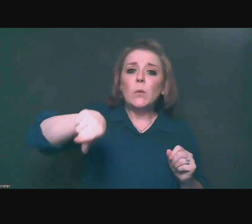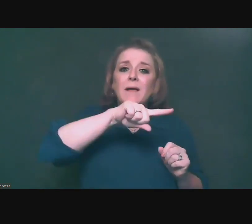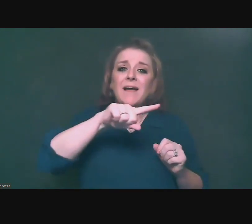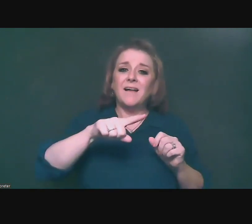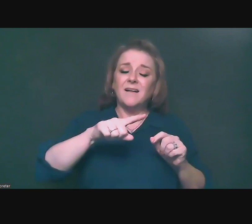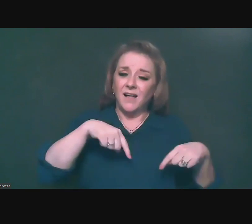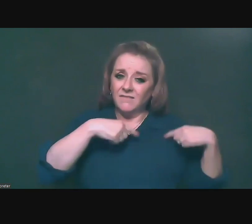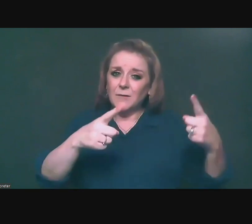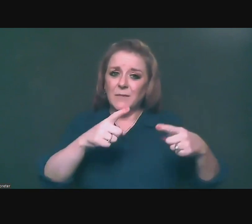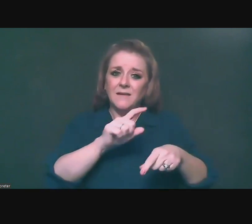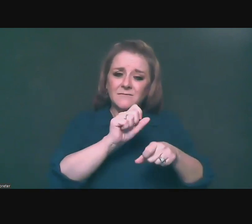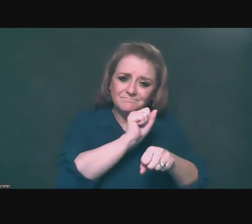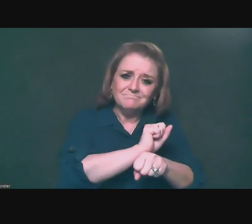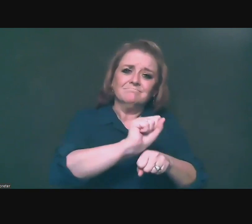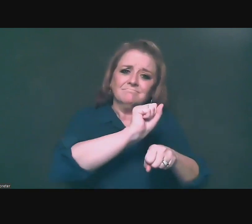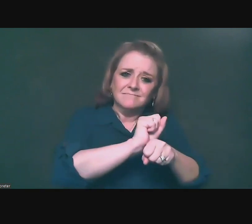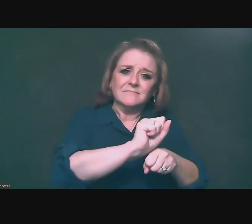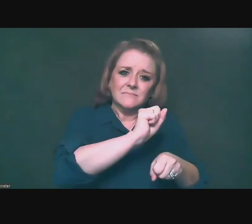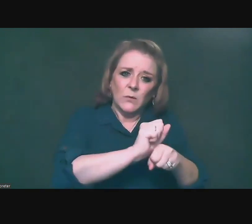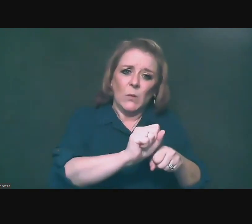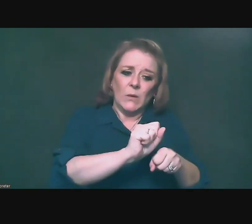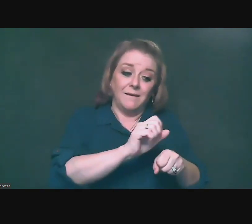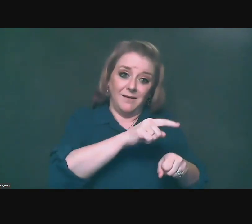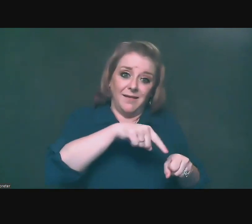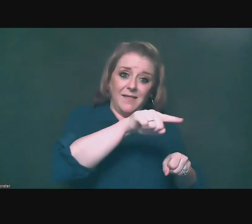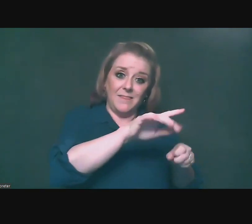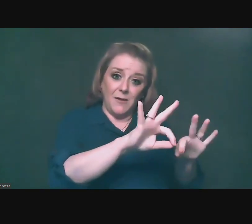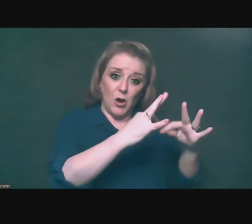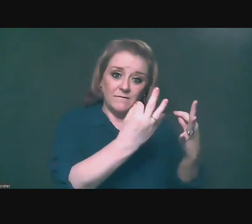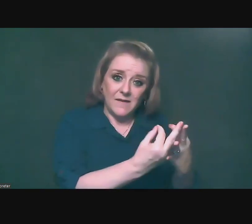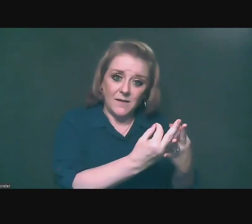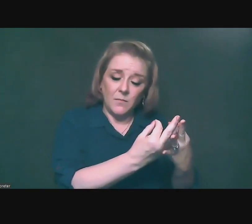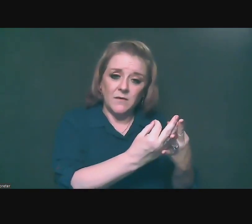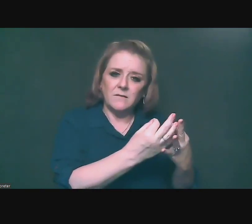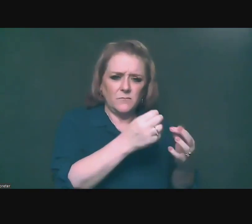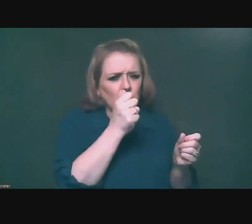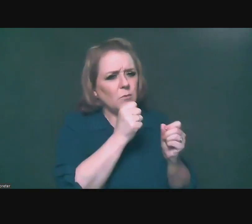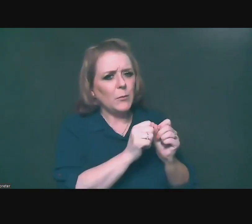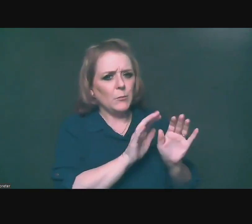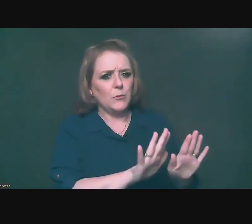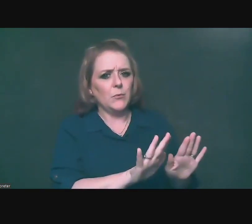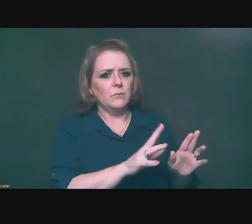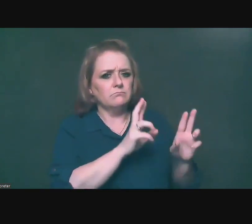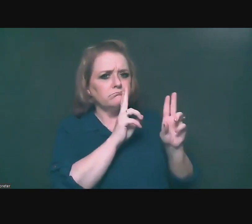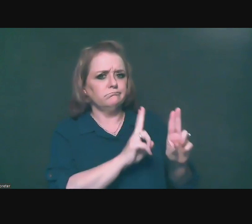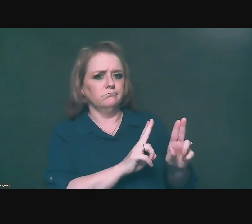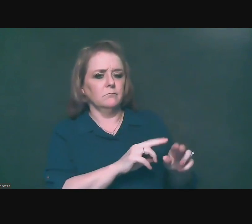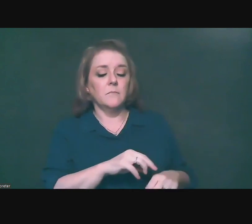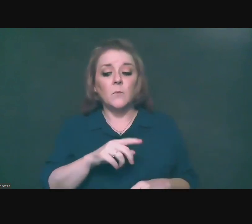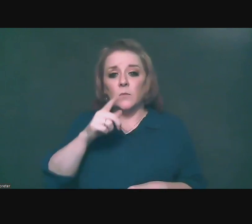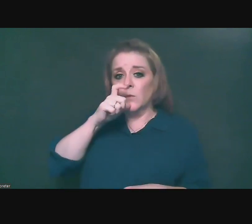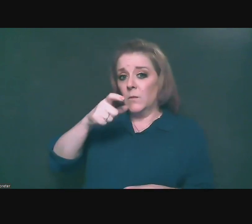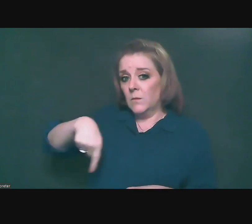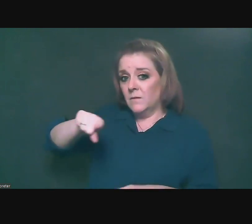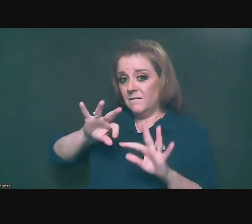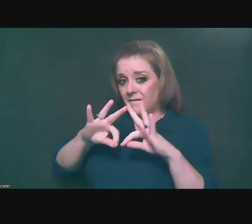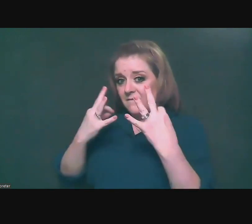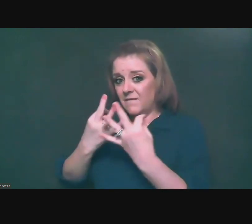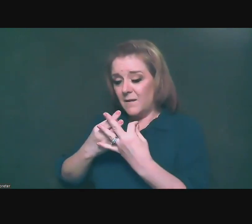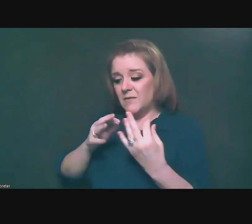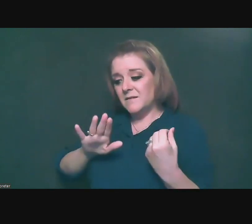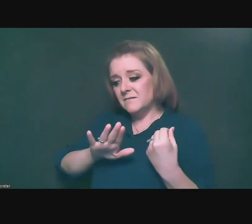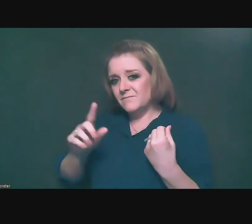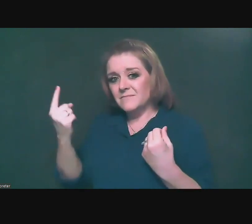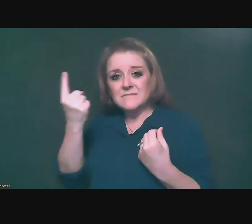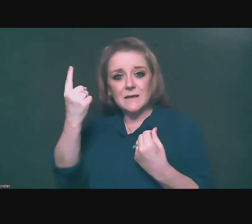their families, the families who have experienced deaths and have been very